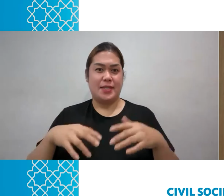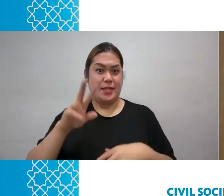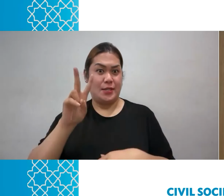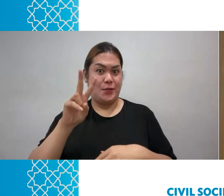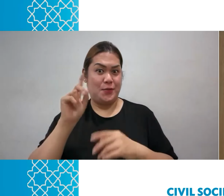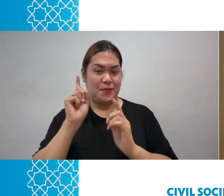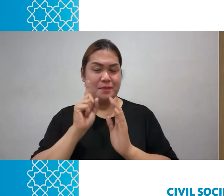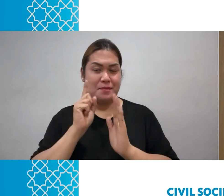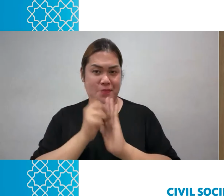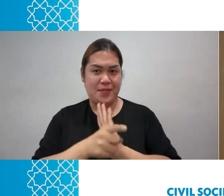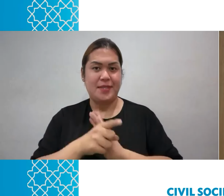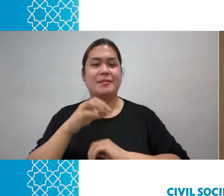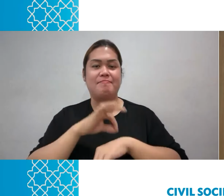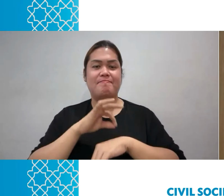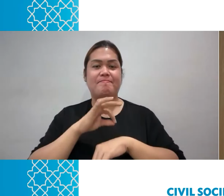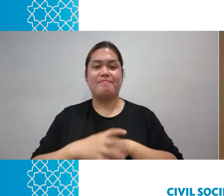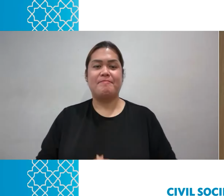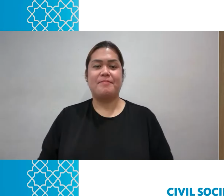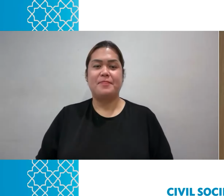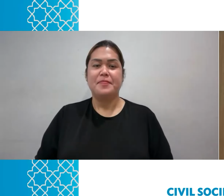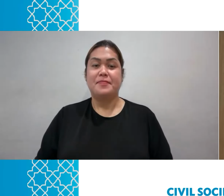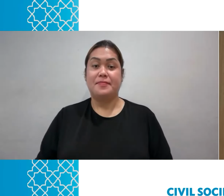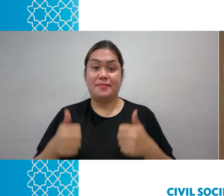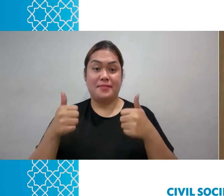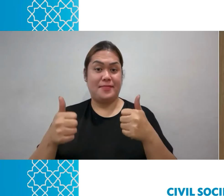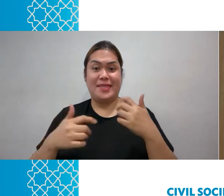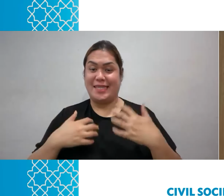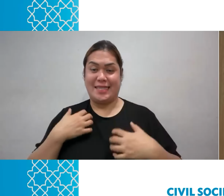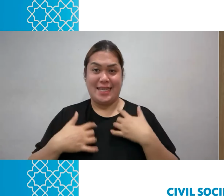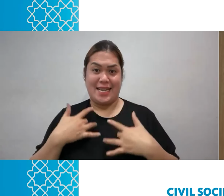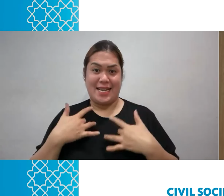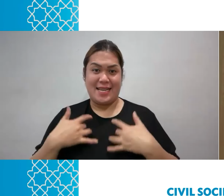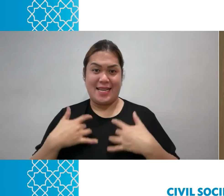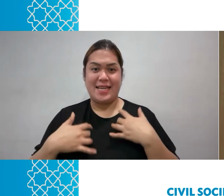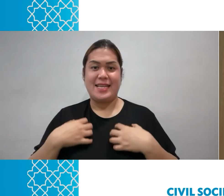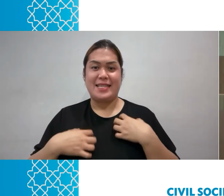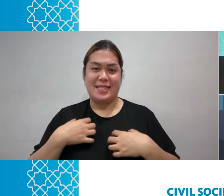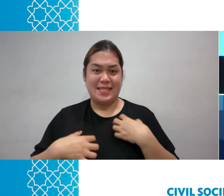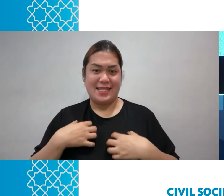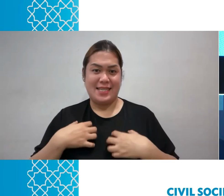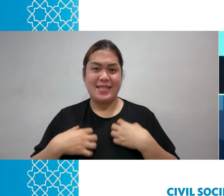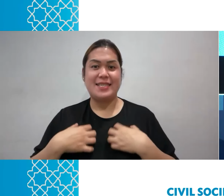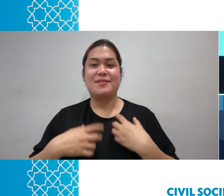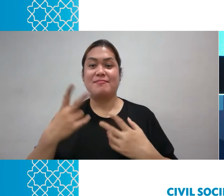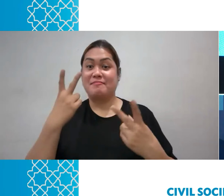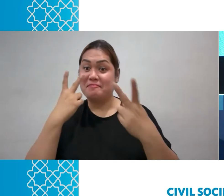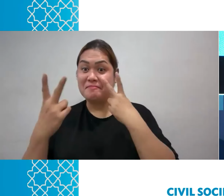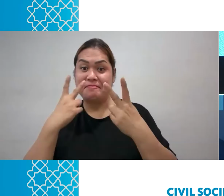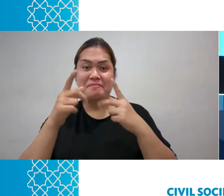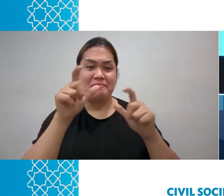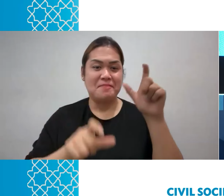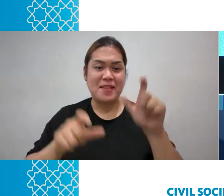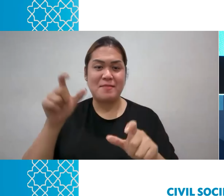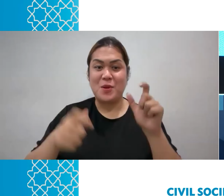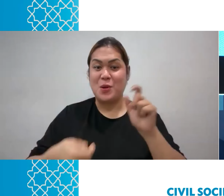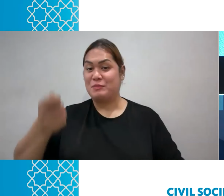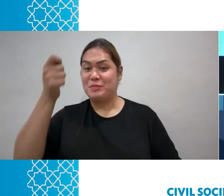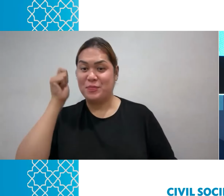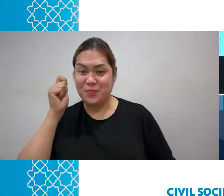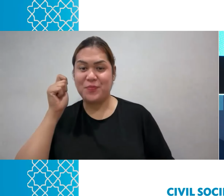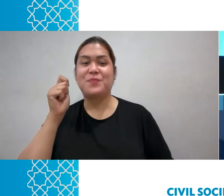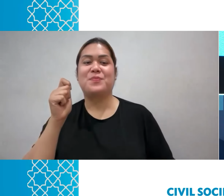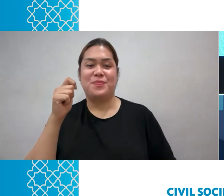Thank you. Okay, I'm very excited to see that most of the people use the green cards, but there were some using yellow. That means like in their